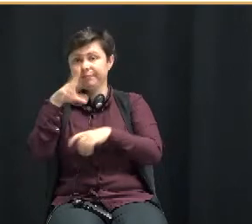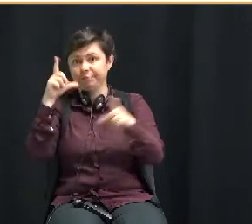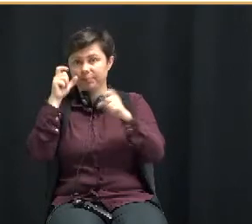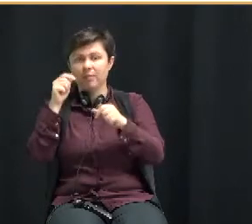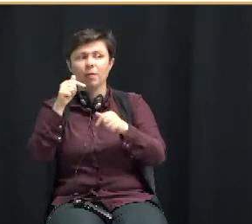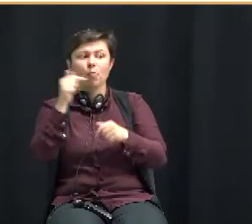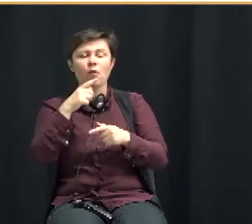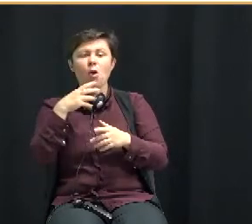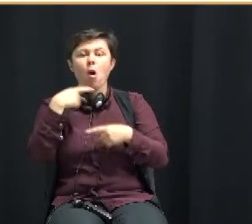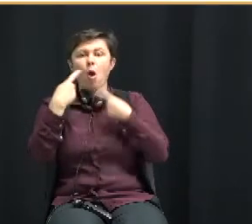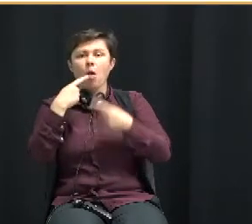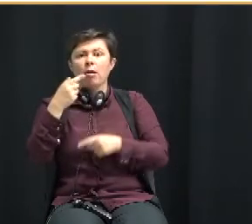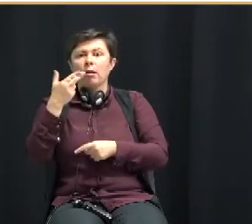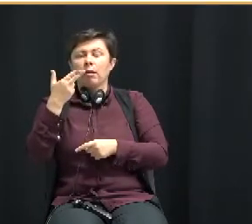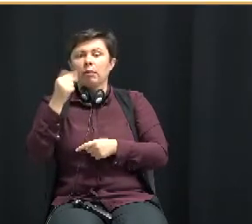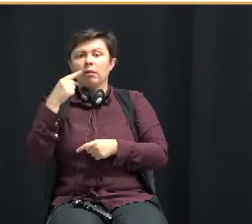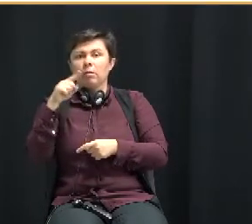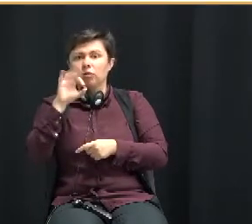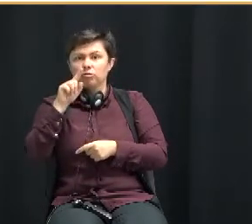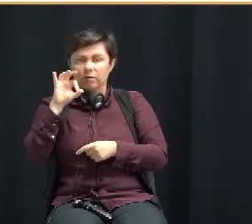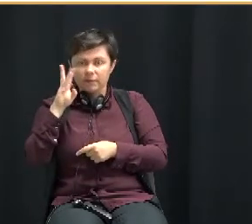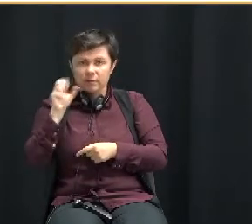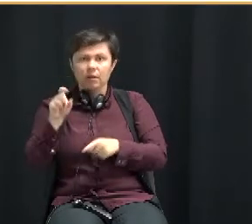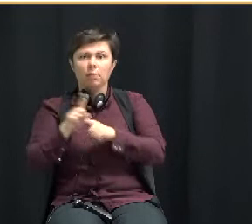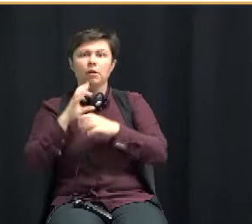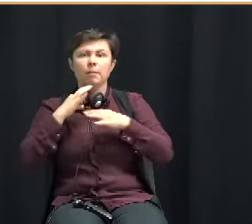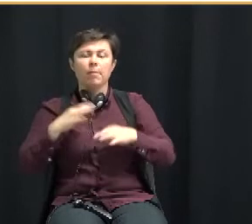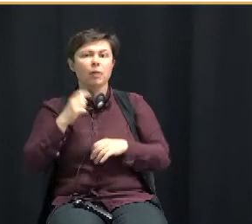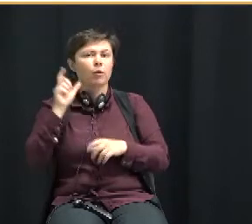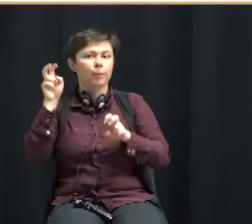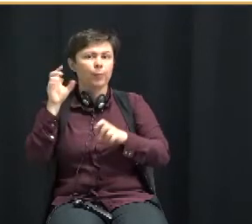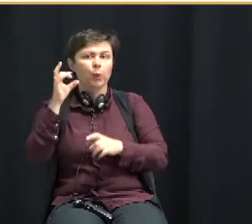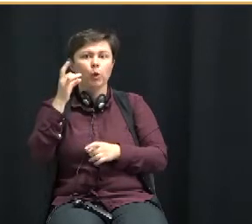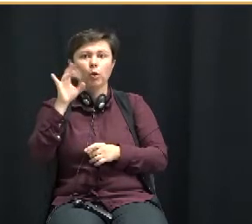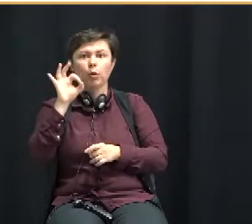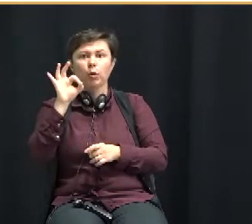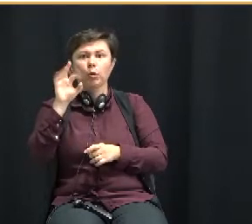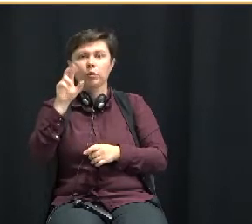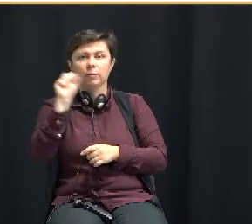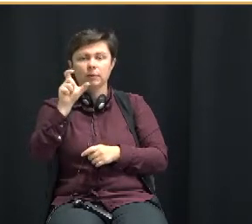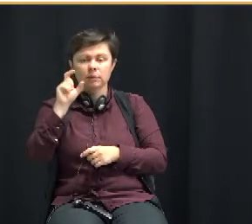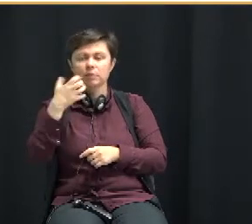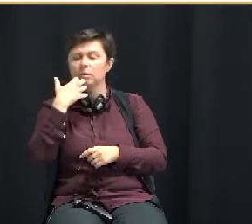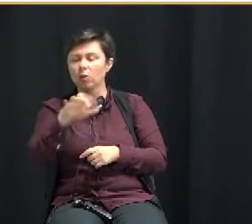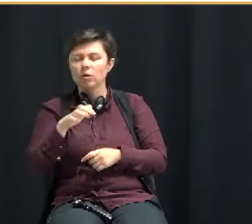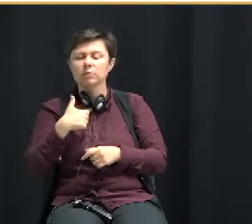also the slide that should have been presented by Ms. Niedoszewska and Małgorzata Gorący, but I would replace them now.